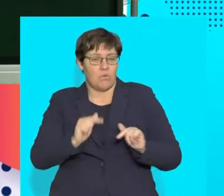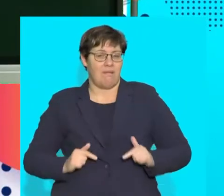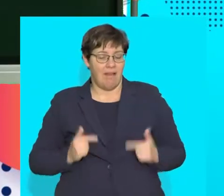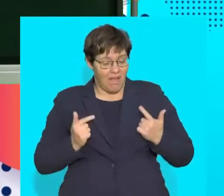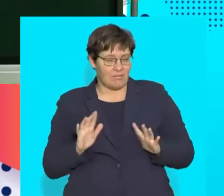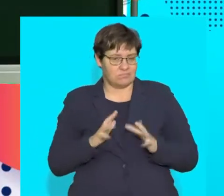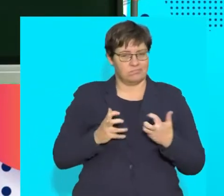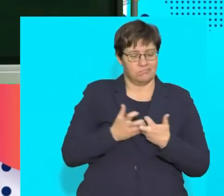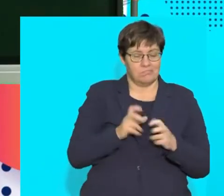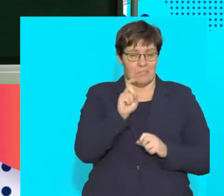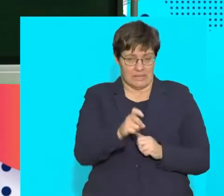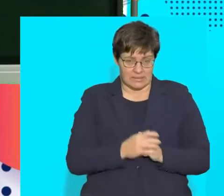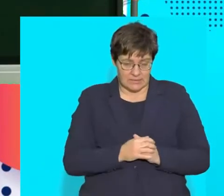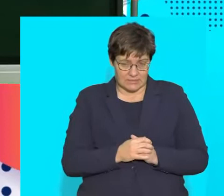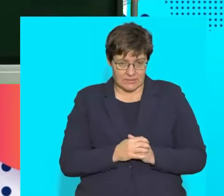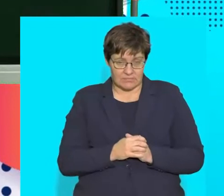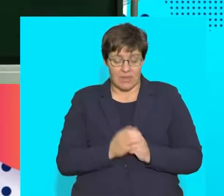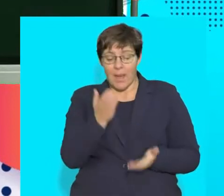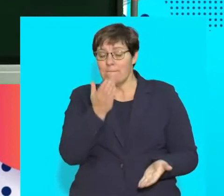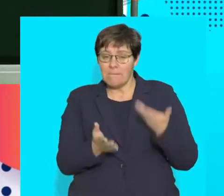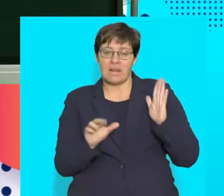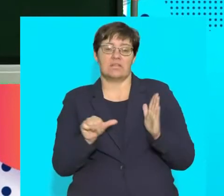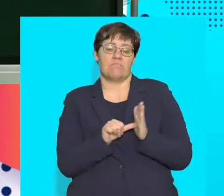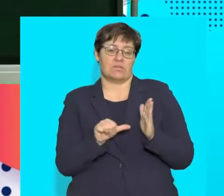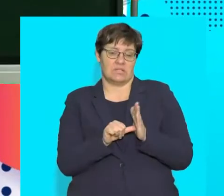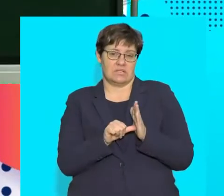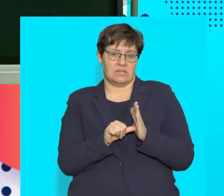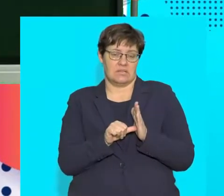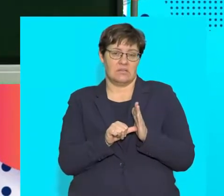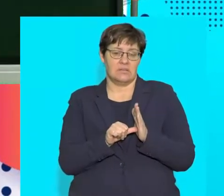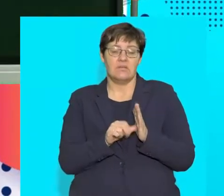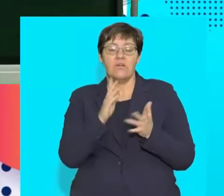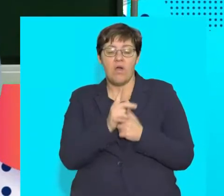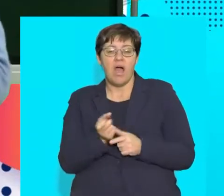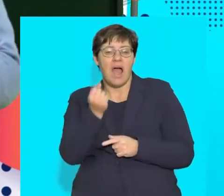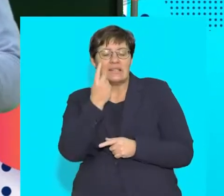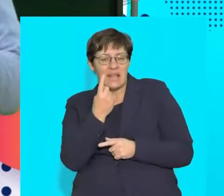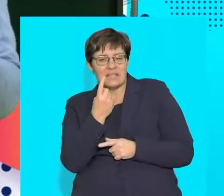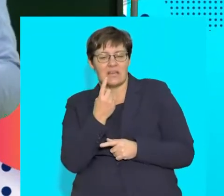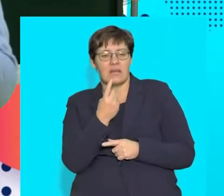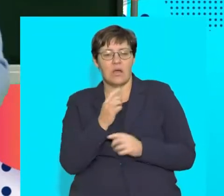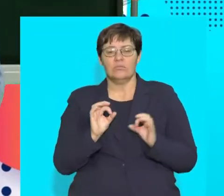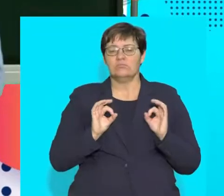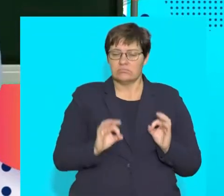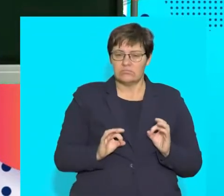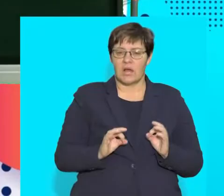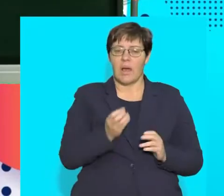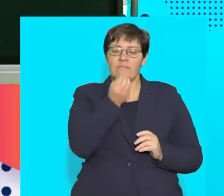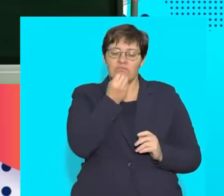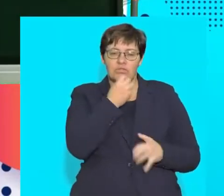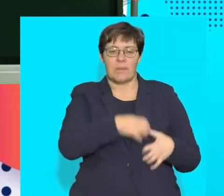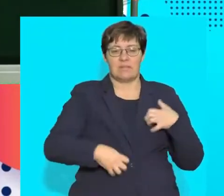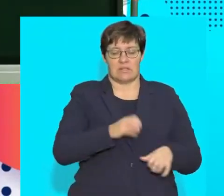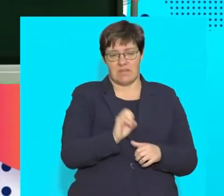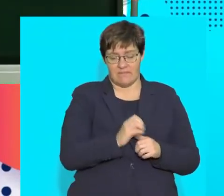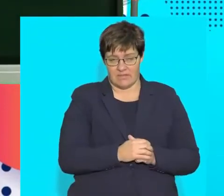important. That balance is crucial for you to have a good physiology and have a good metabolism. So